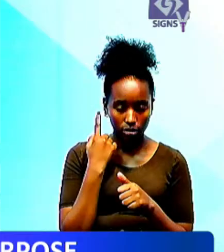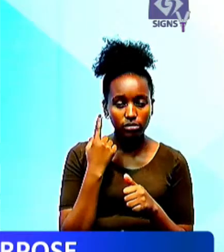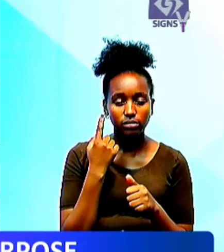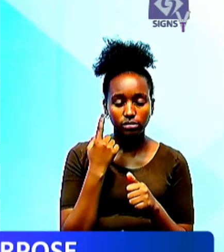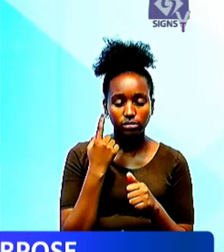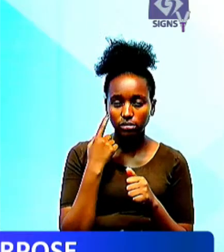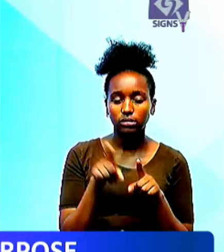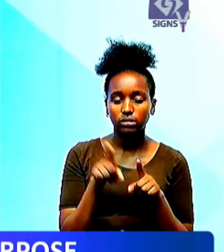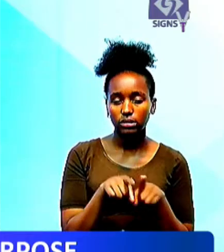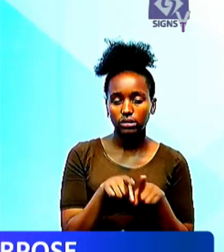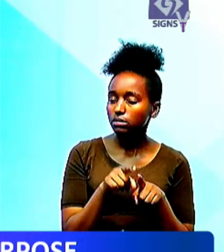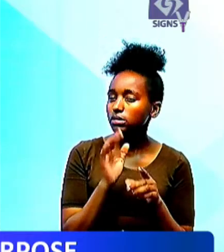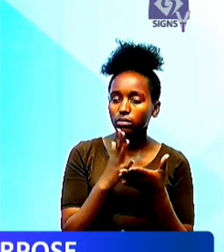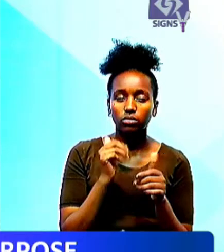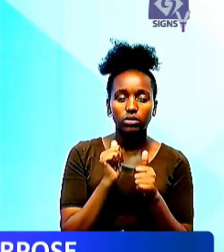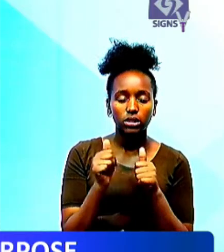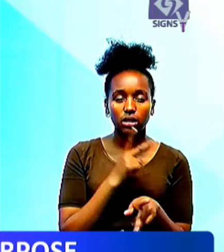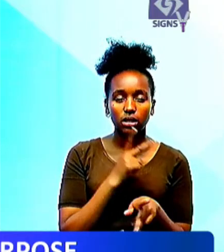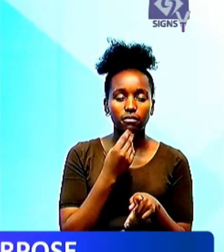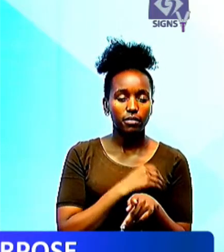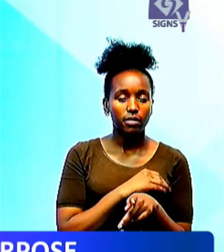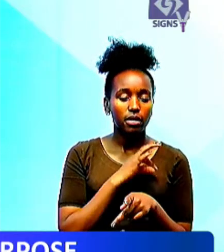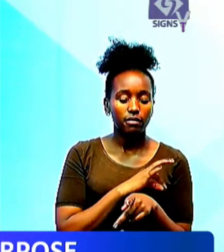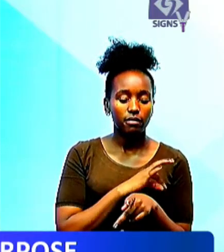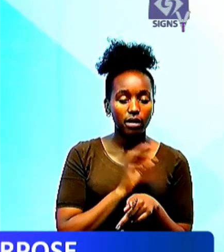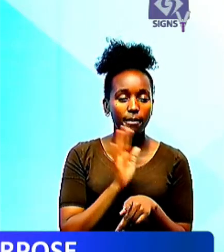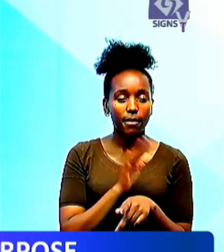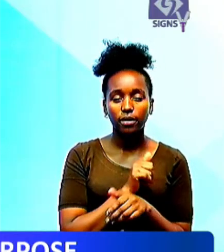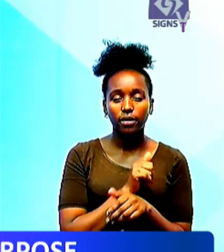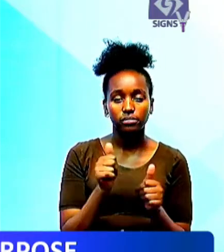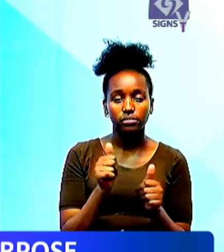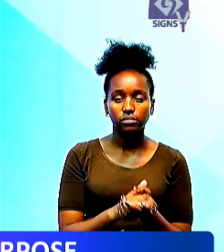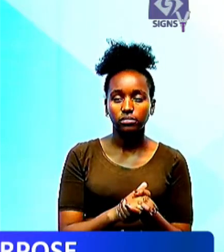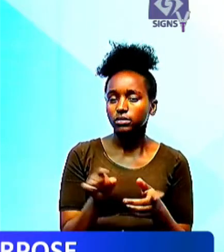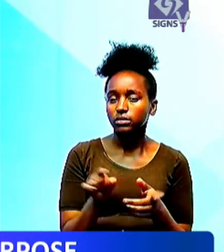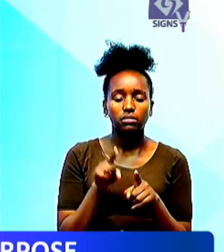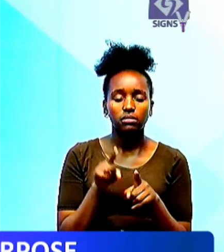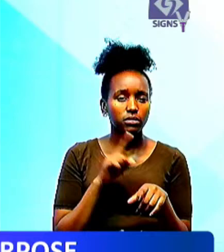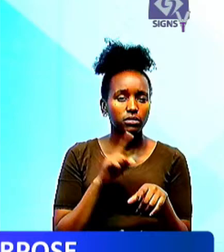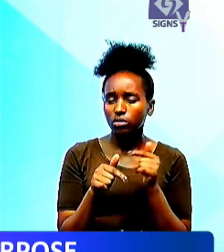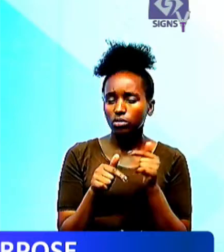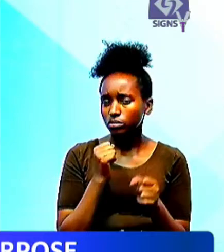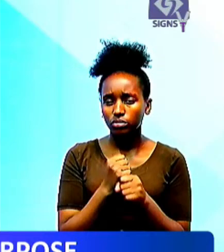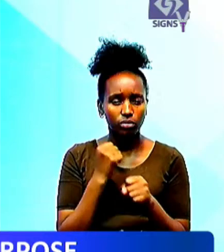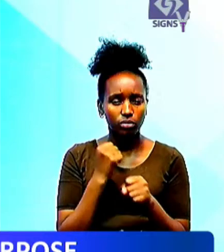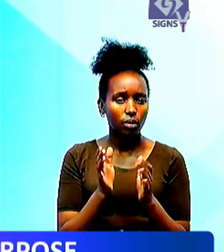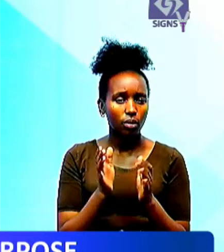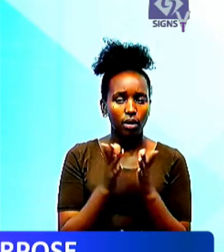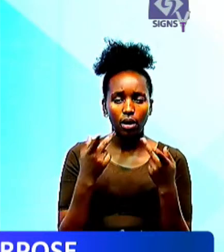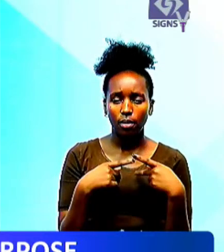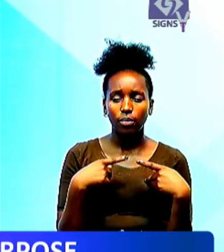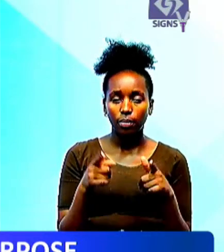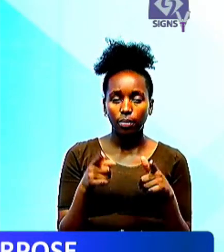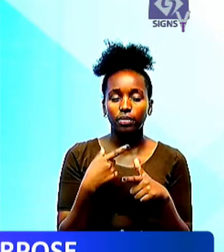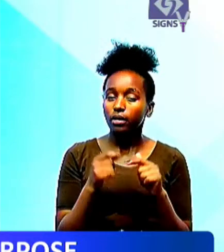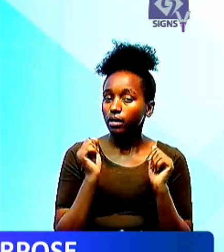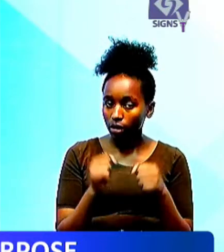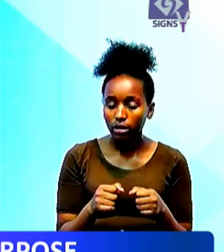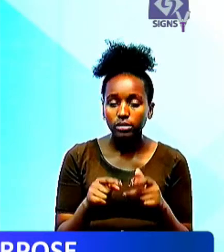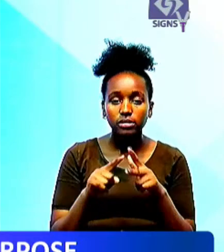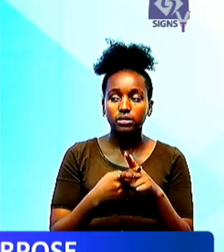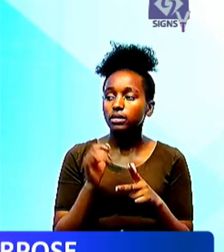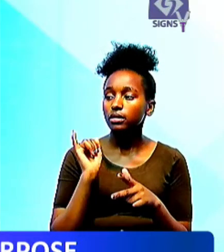As you move and becoming a sophisticated investor, then now you can consider. And don't just put all your investment